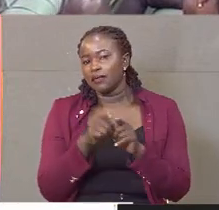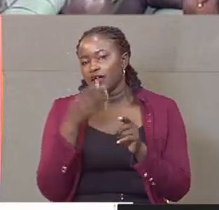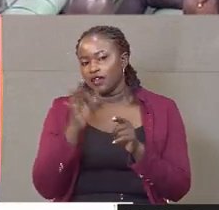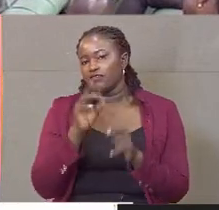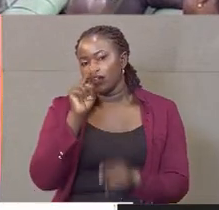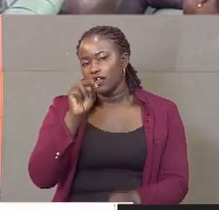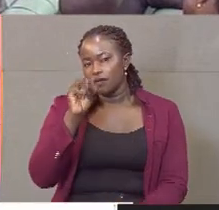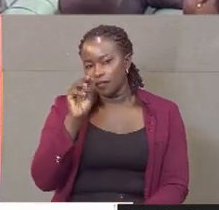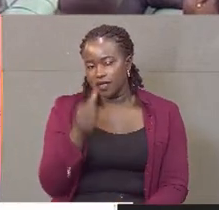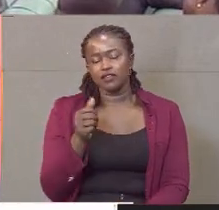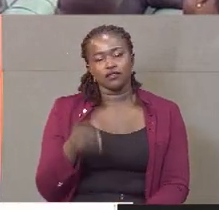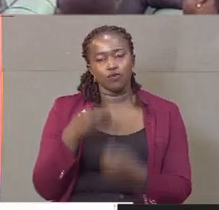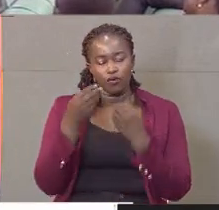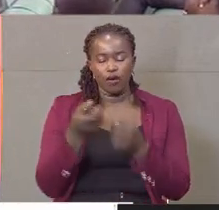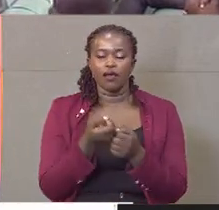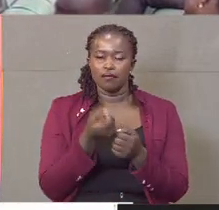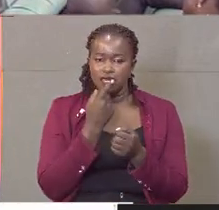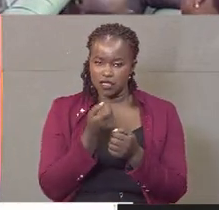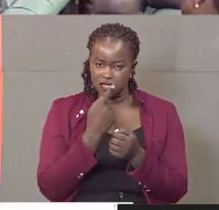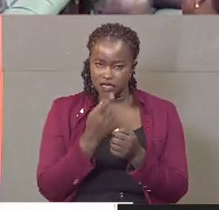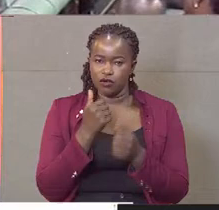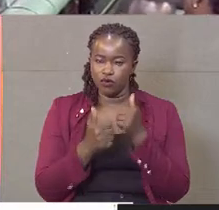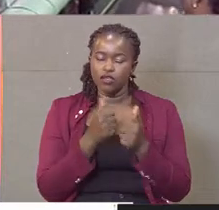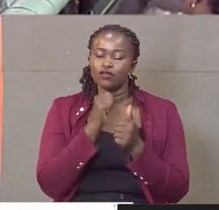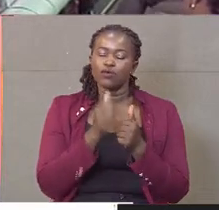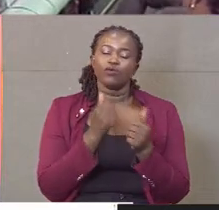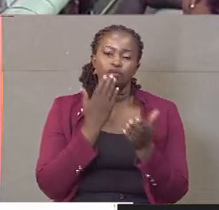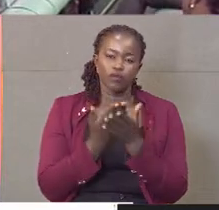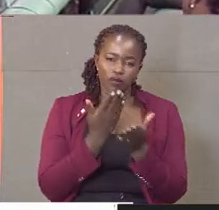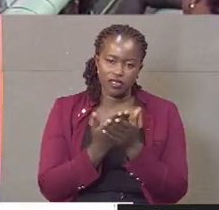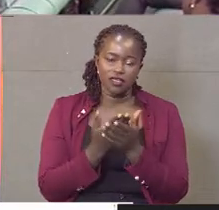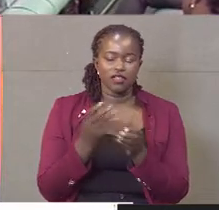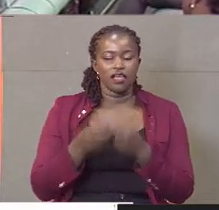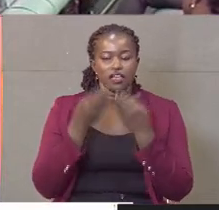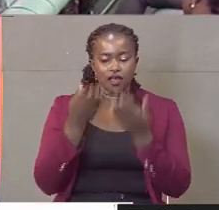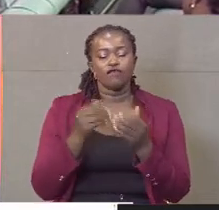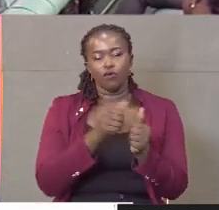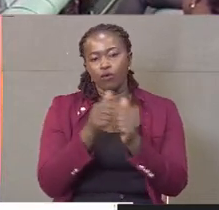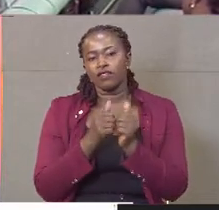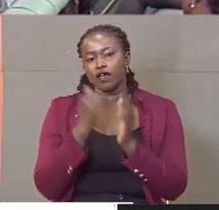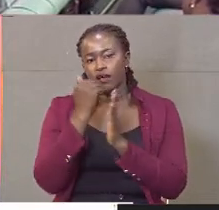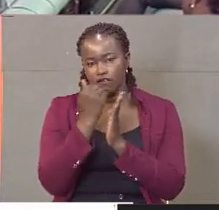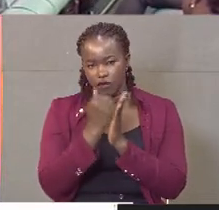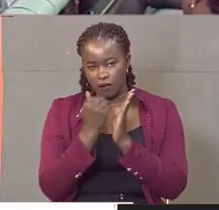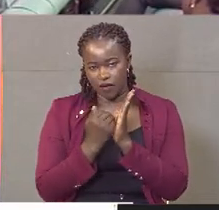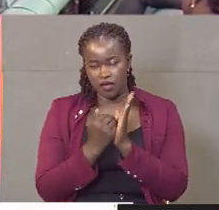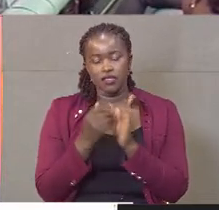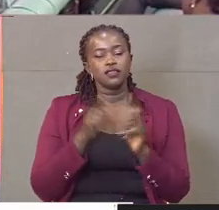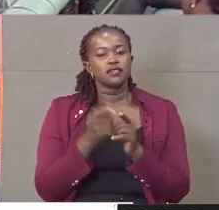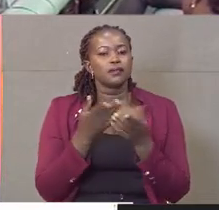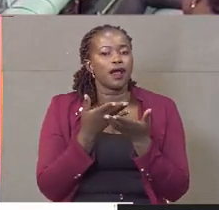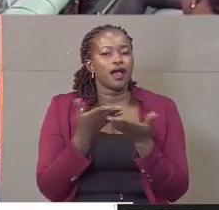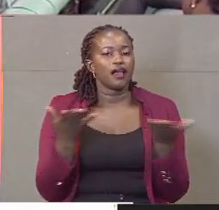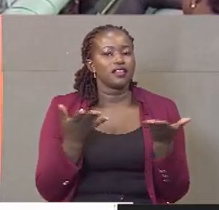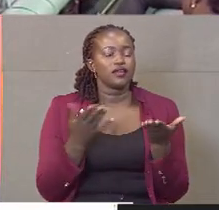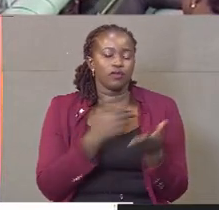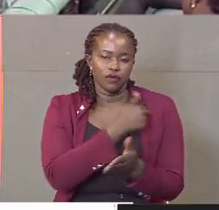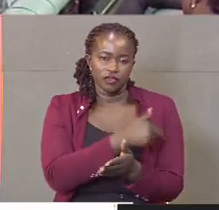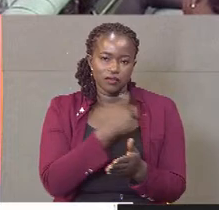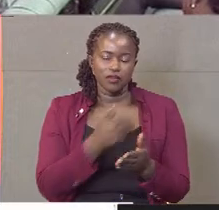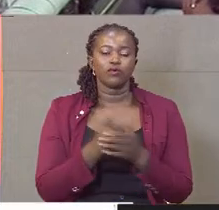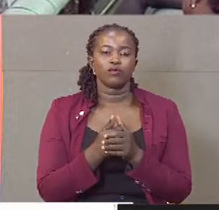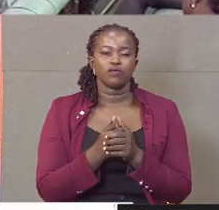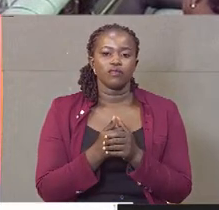NMS delivered a medicine that was not requested, they delivered it with a form, and any facility is